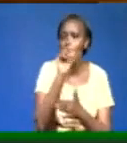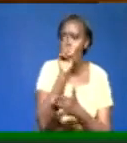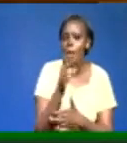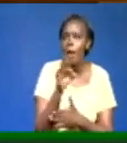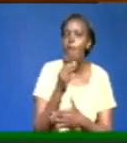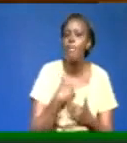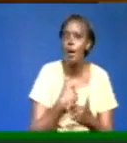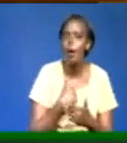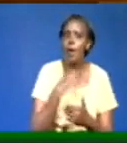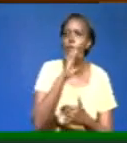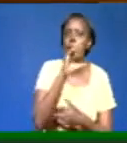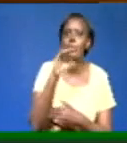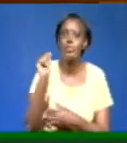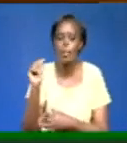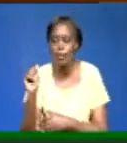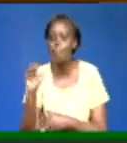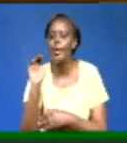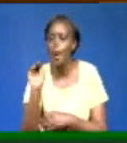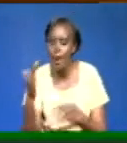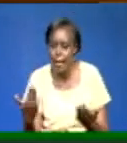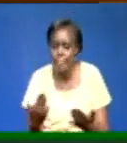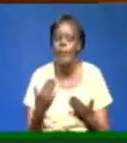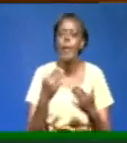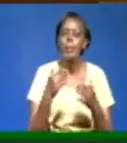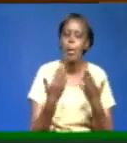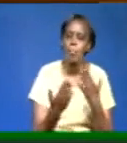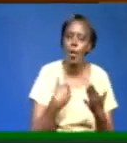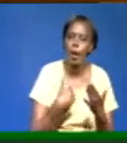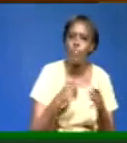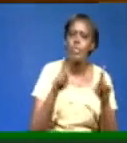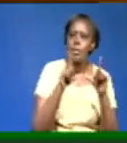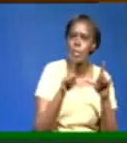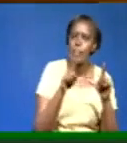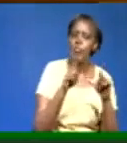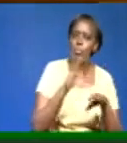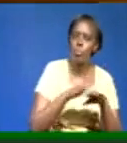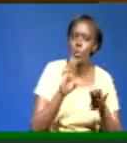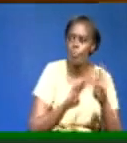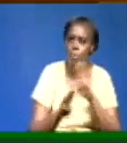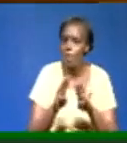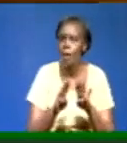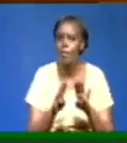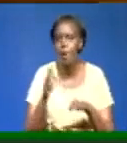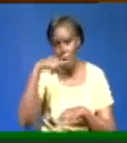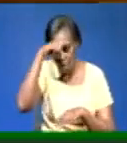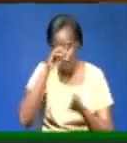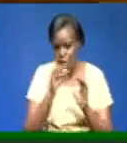have the EACC document, you have the good conduct, you actually degrees not even needed